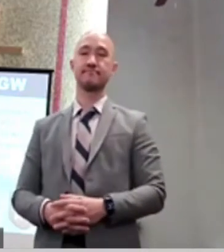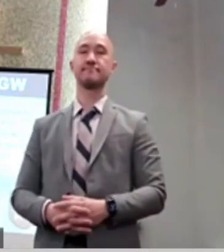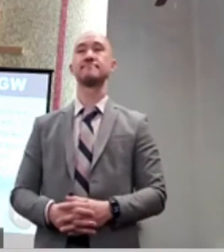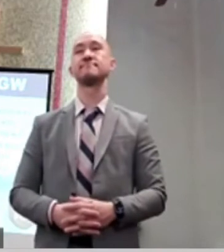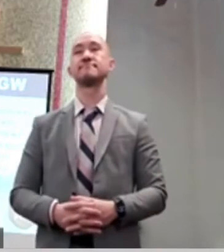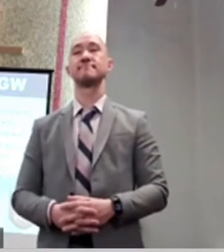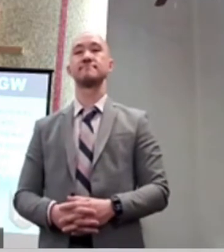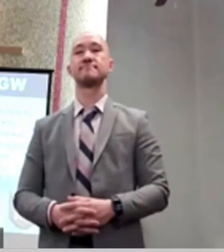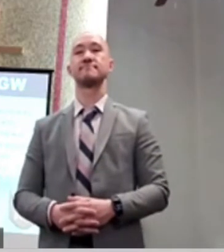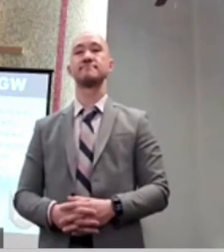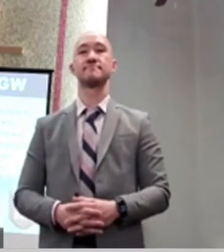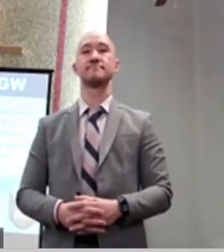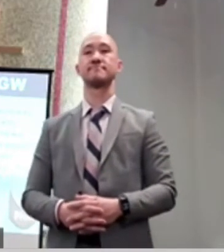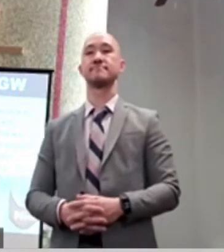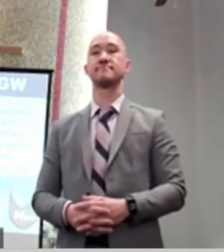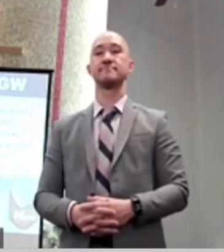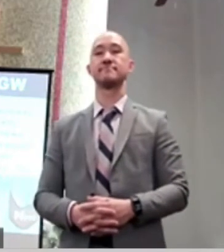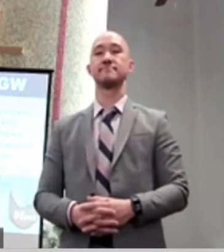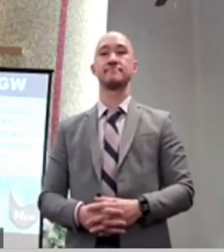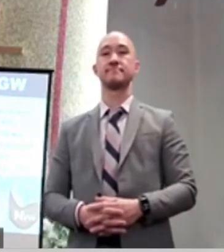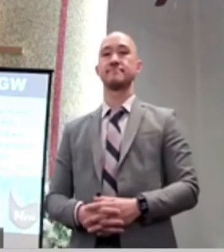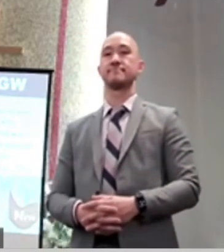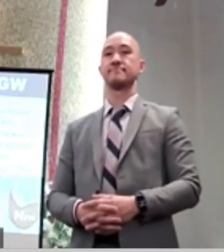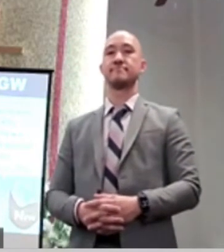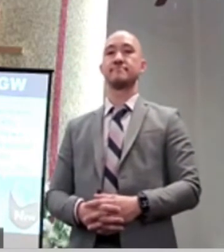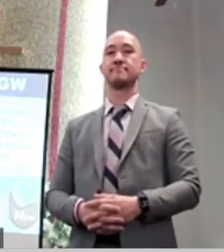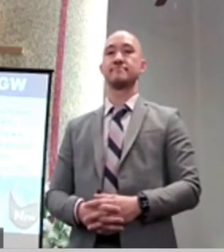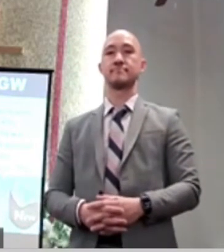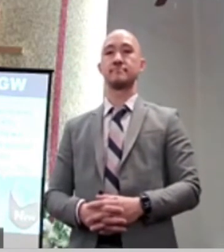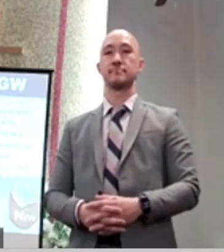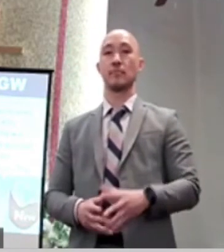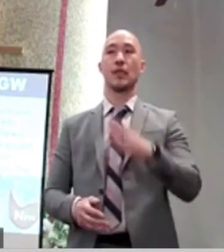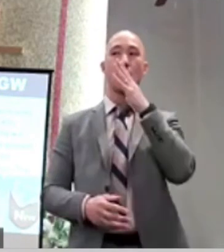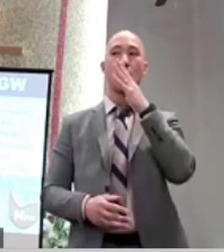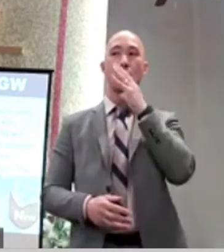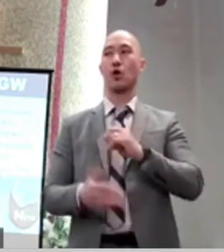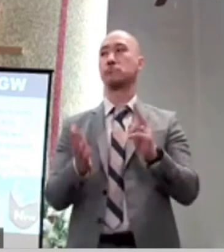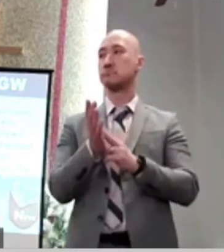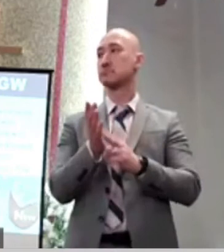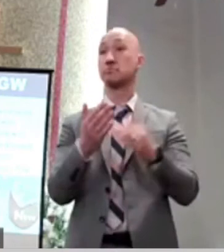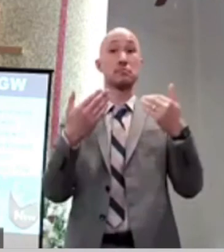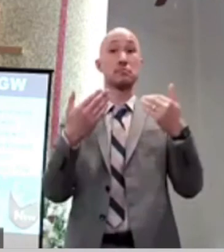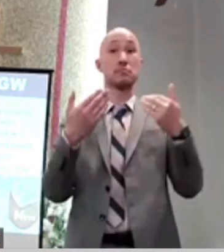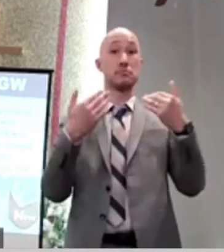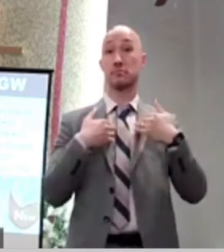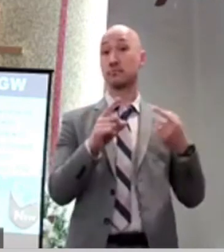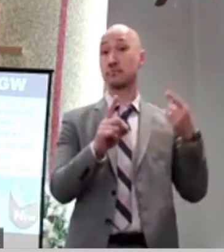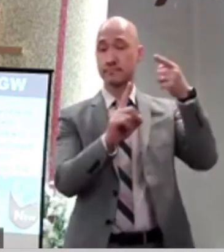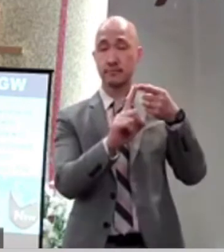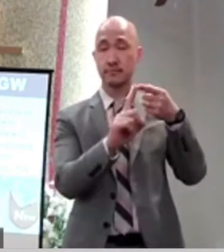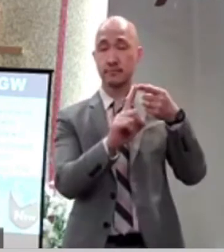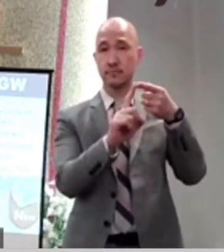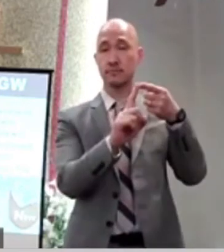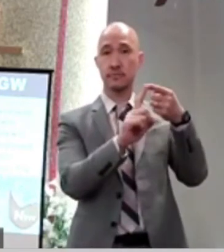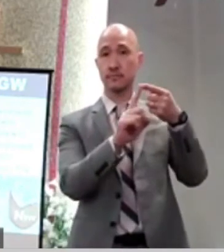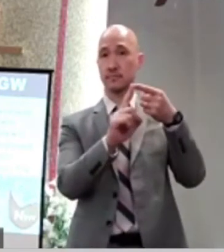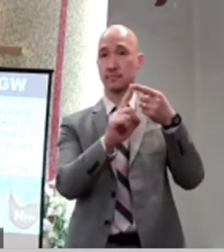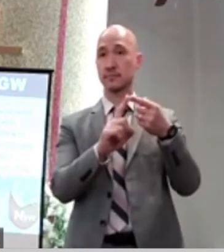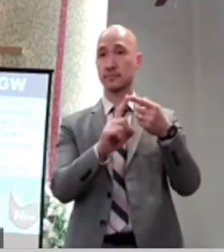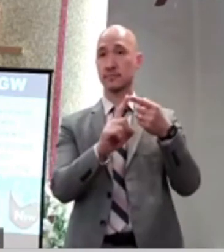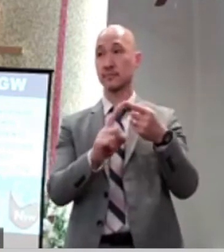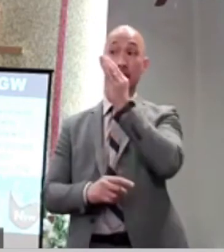by Moses in the law of Moses for them to do had a purpose, including fasting. That everything that